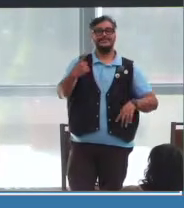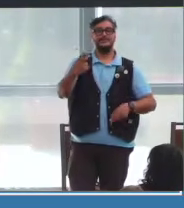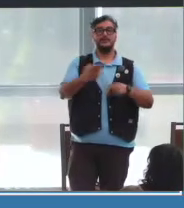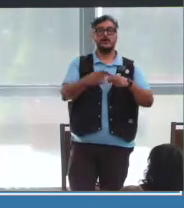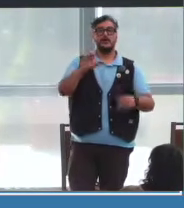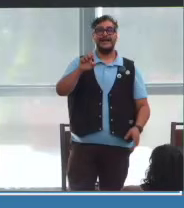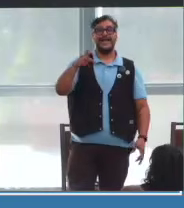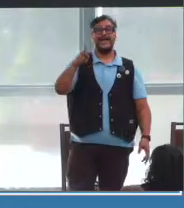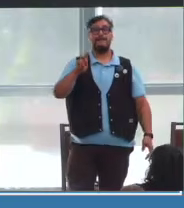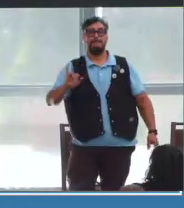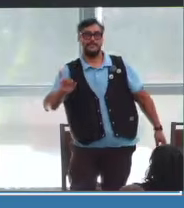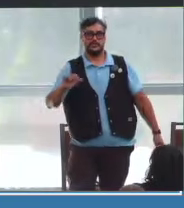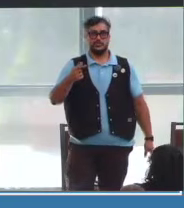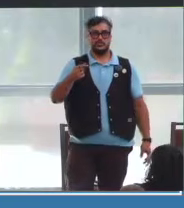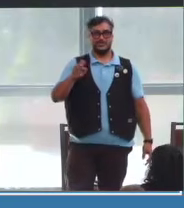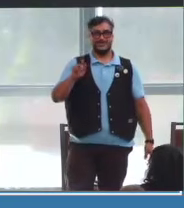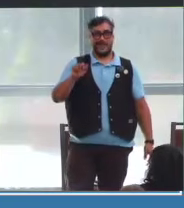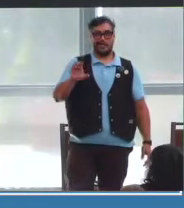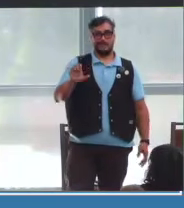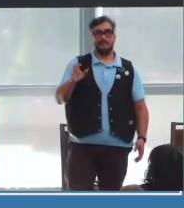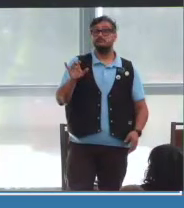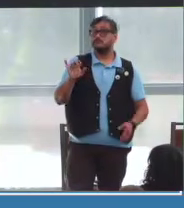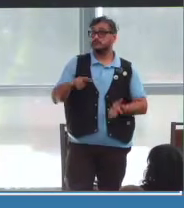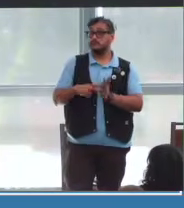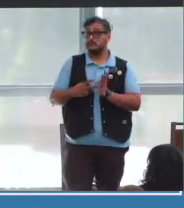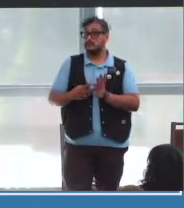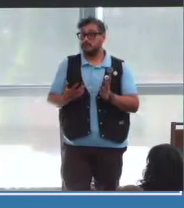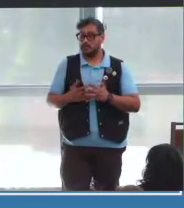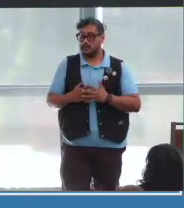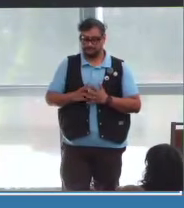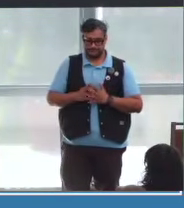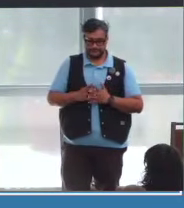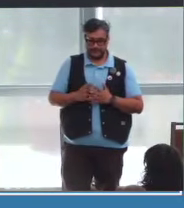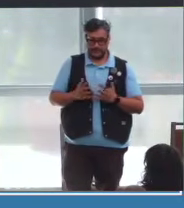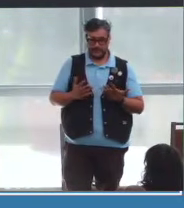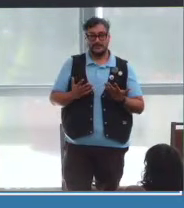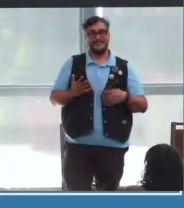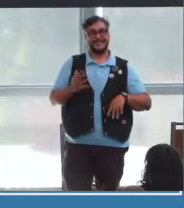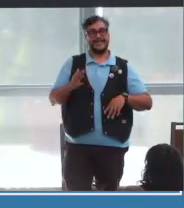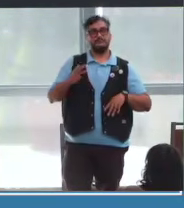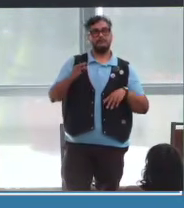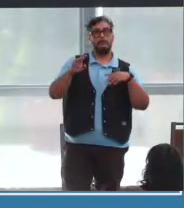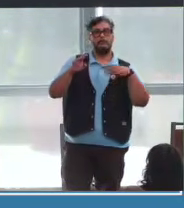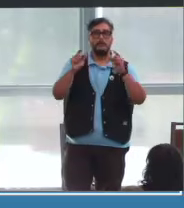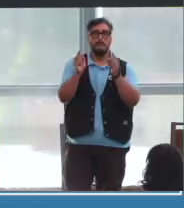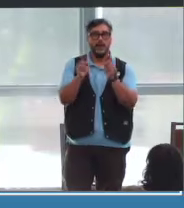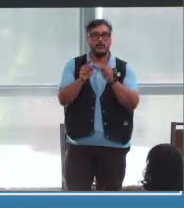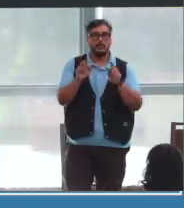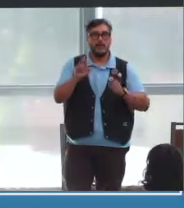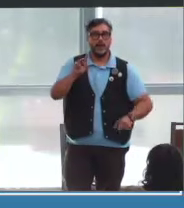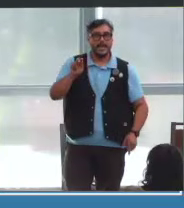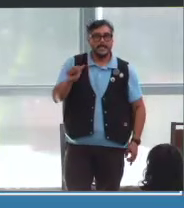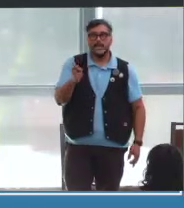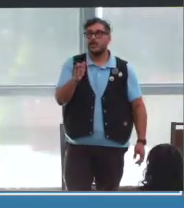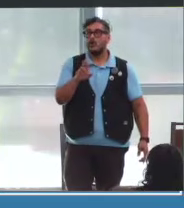there's something called epigenetics, which is where histone acetylation or microRNA